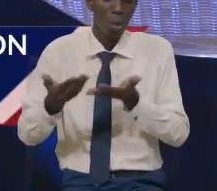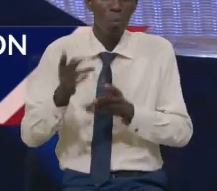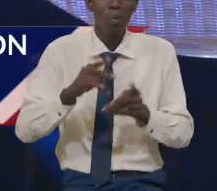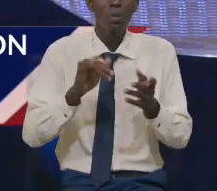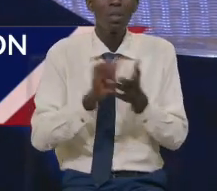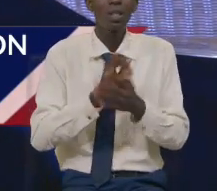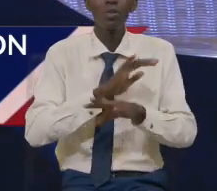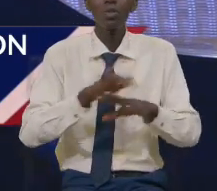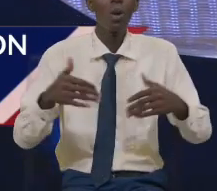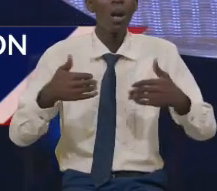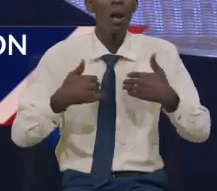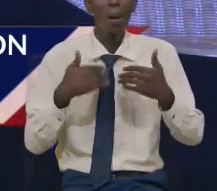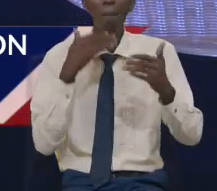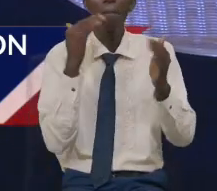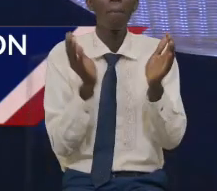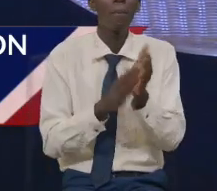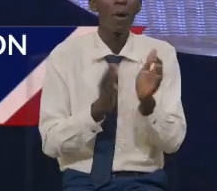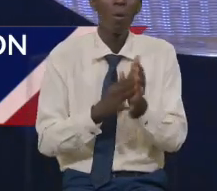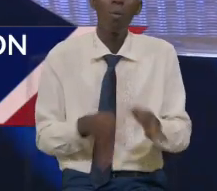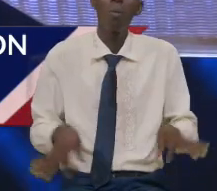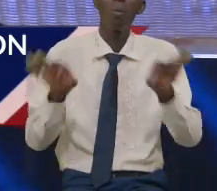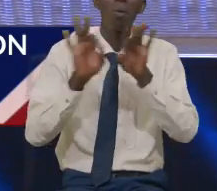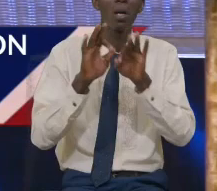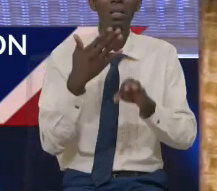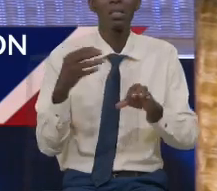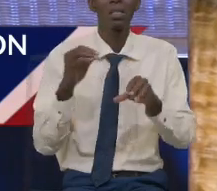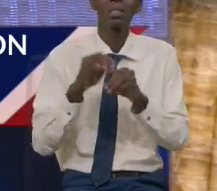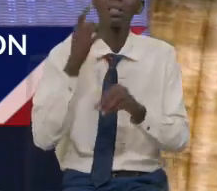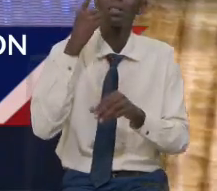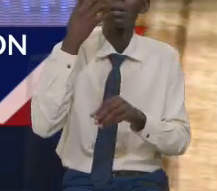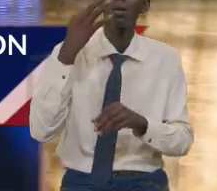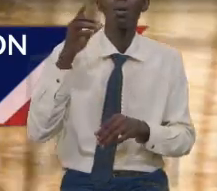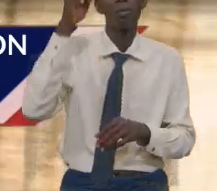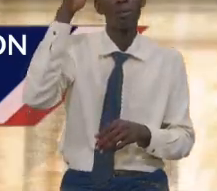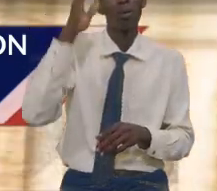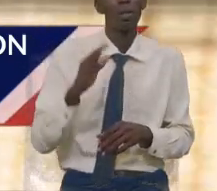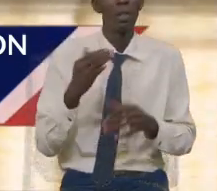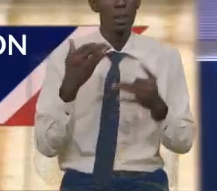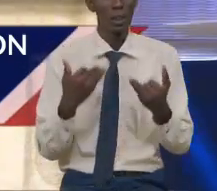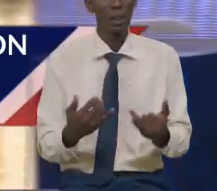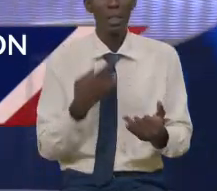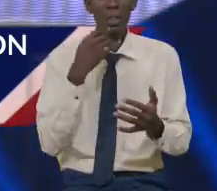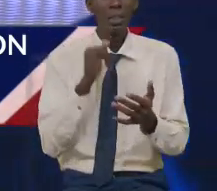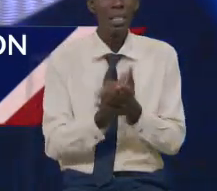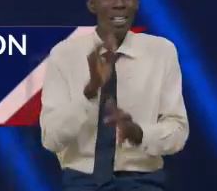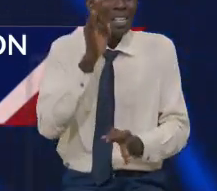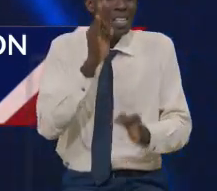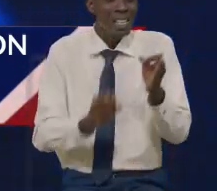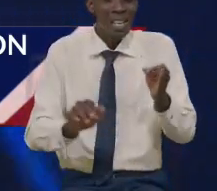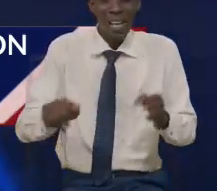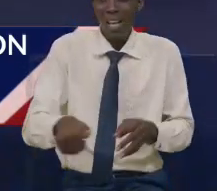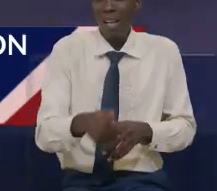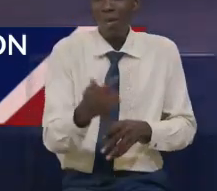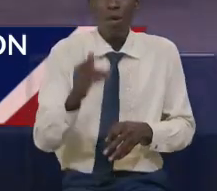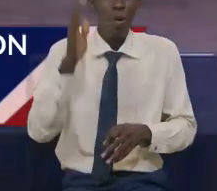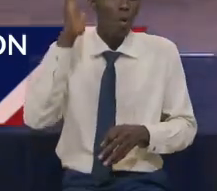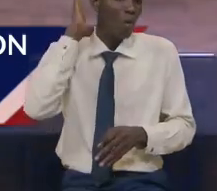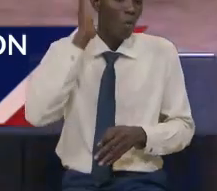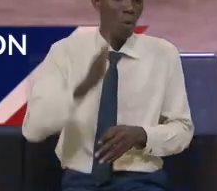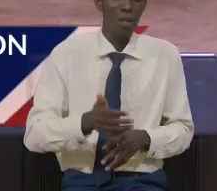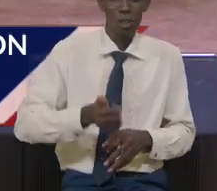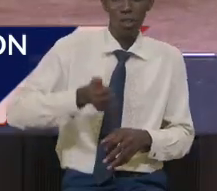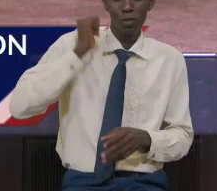praiseworthy thing in the sight of the Lord. Now he said, if anyone will not bow